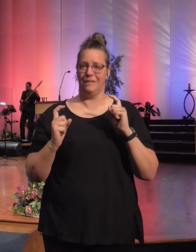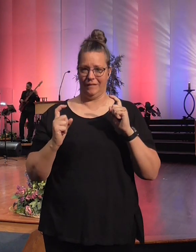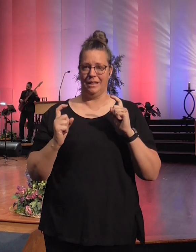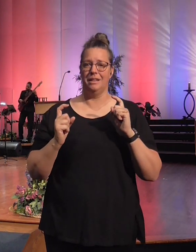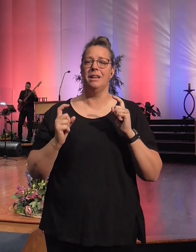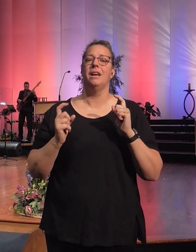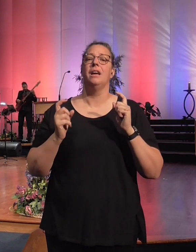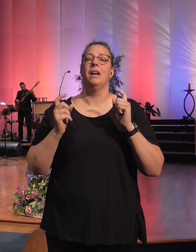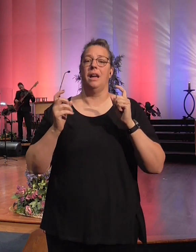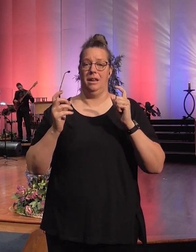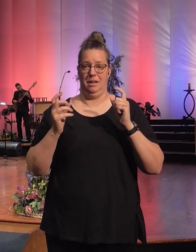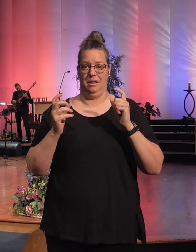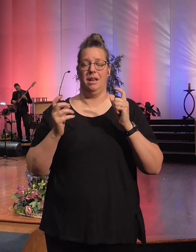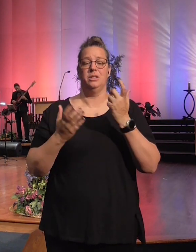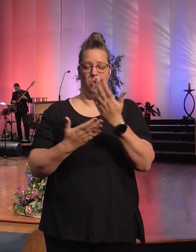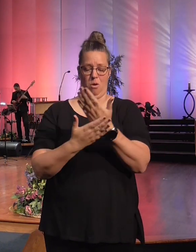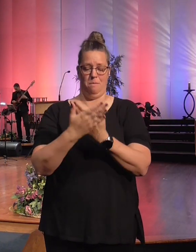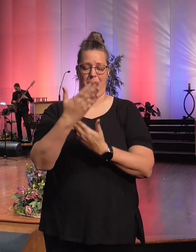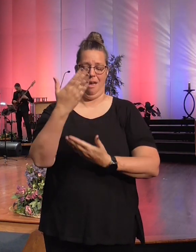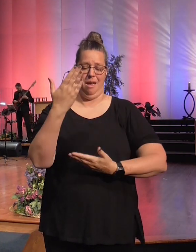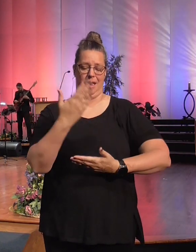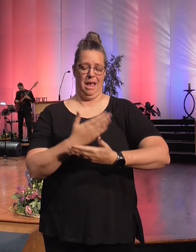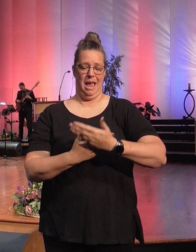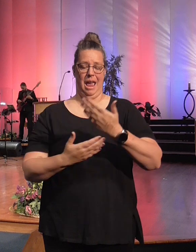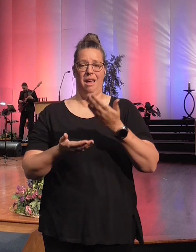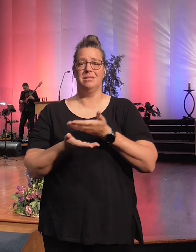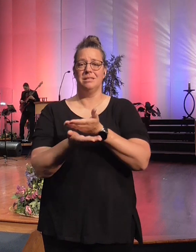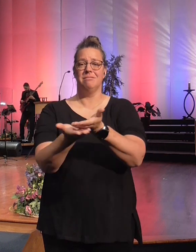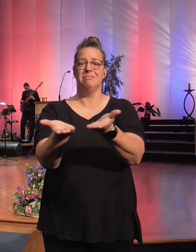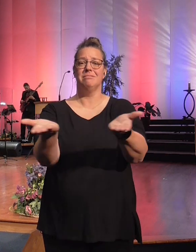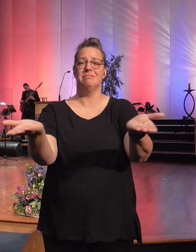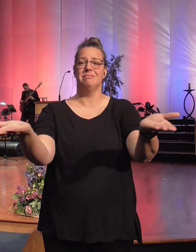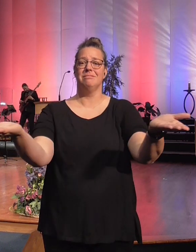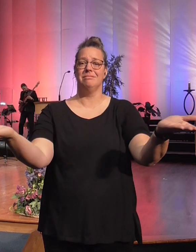give these open hands for you